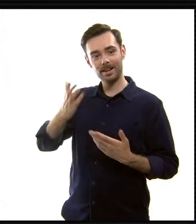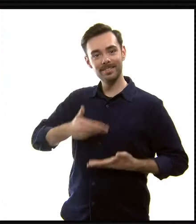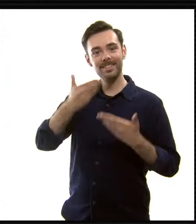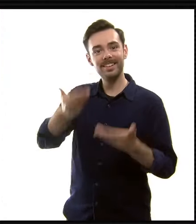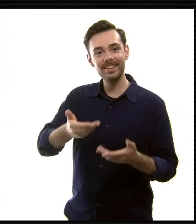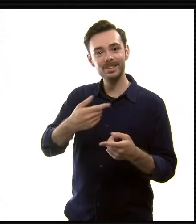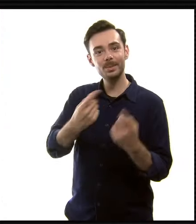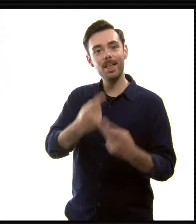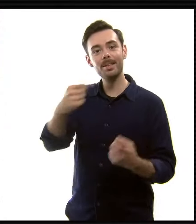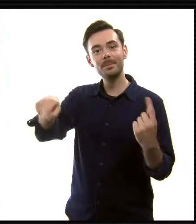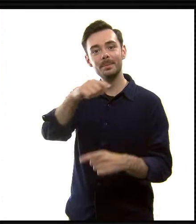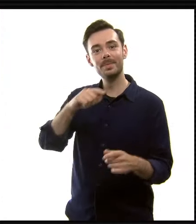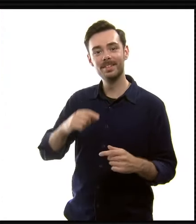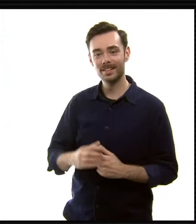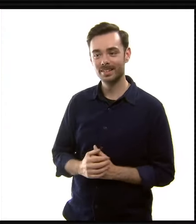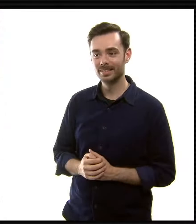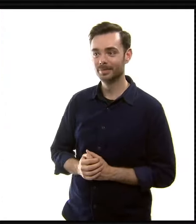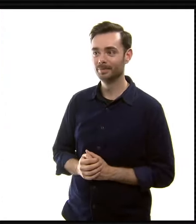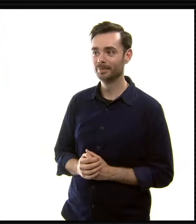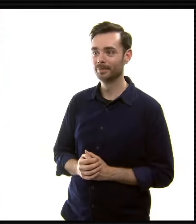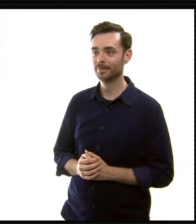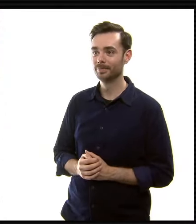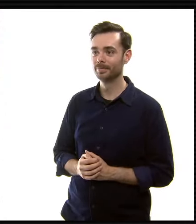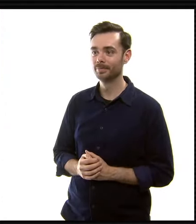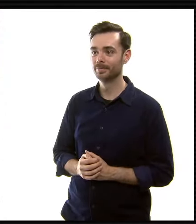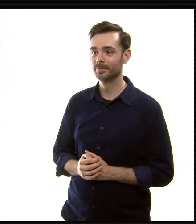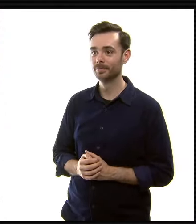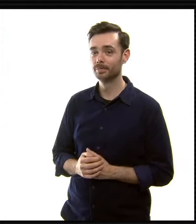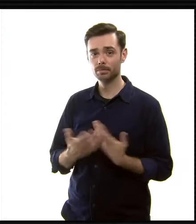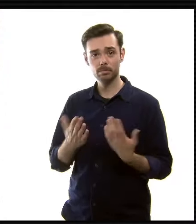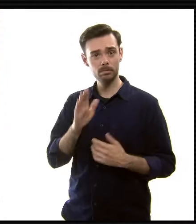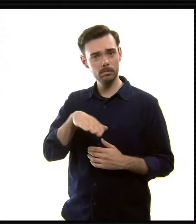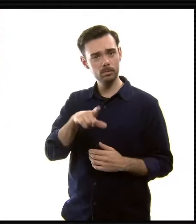ask, what significance have Lego bricks had in your life?